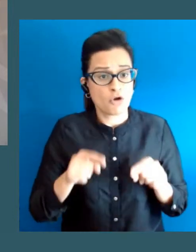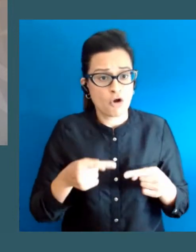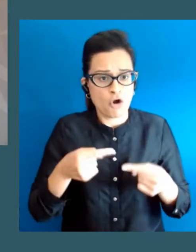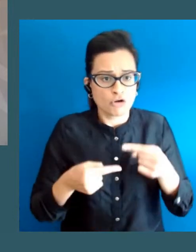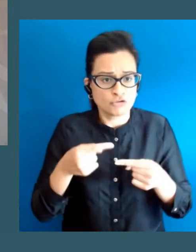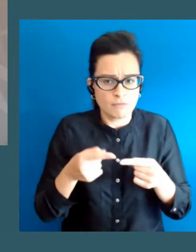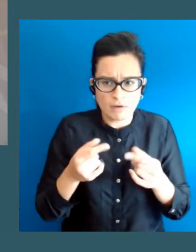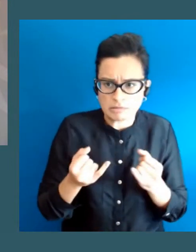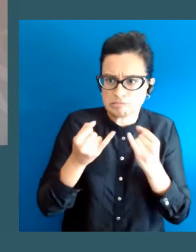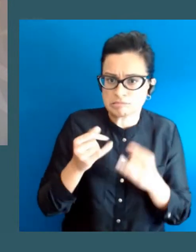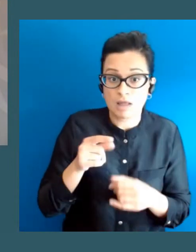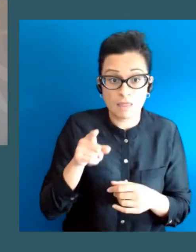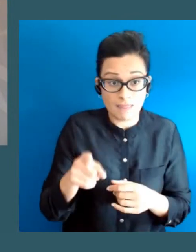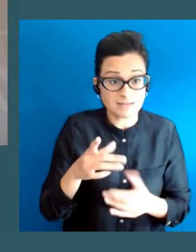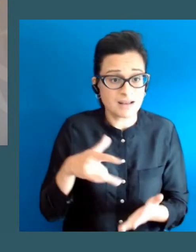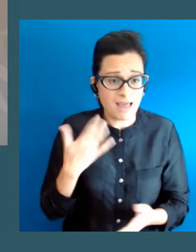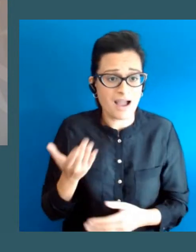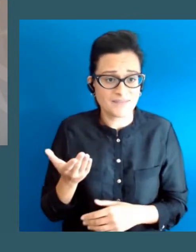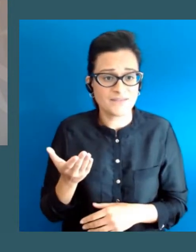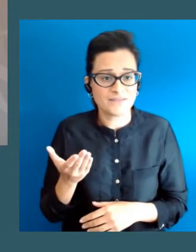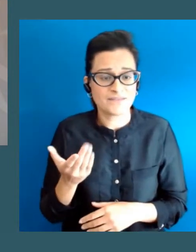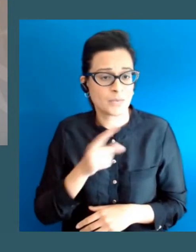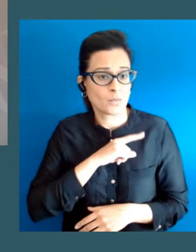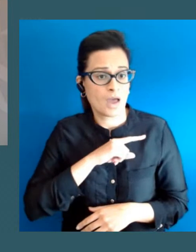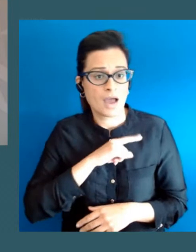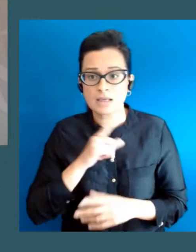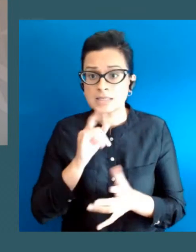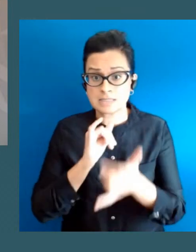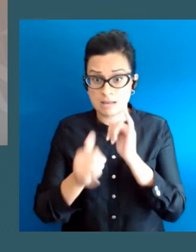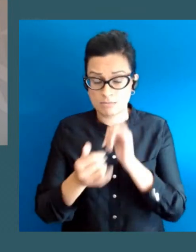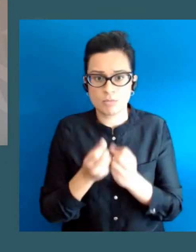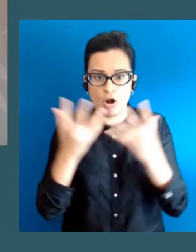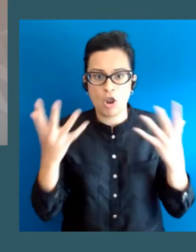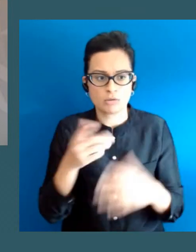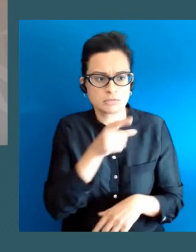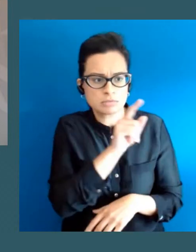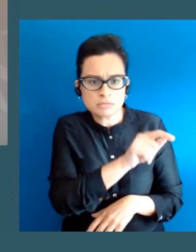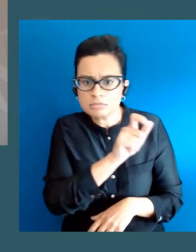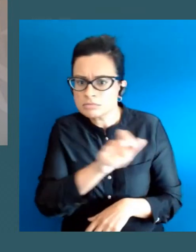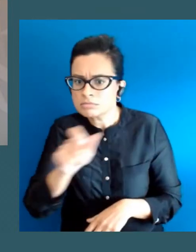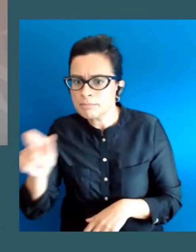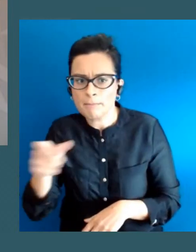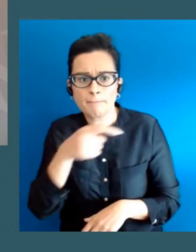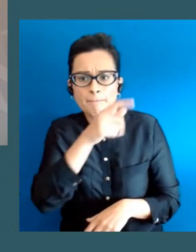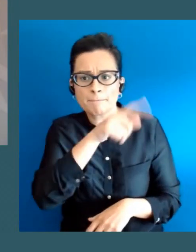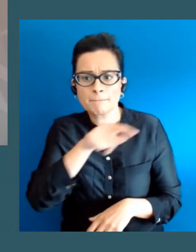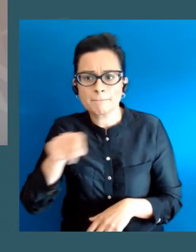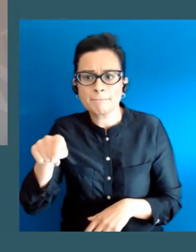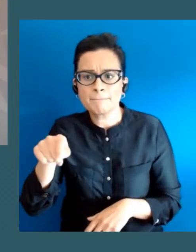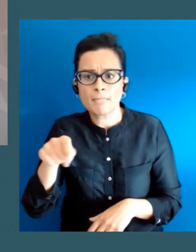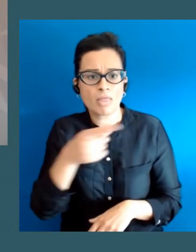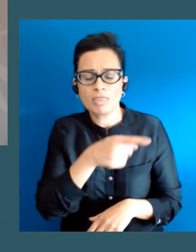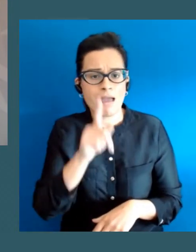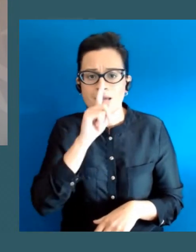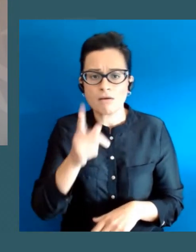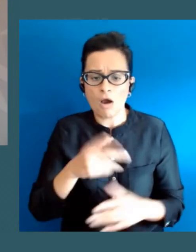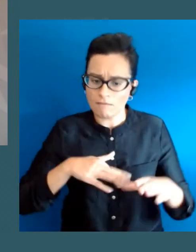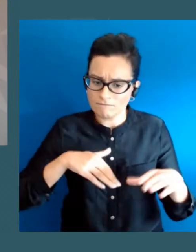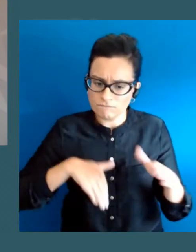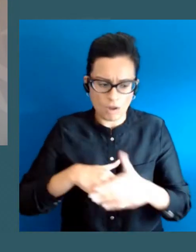true life, and there will be a lot of people that won't be able to fulfill that.